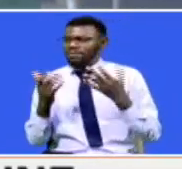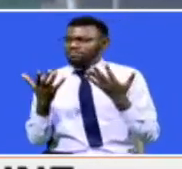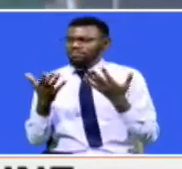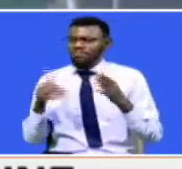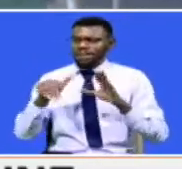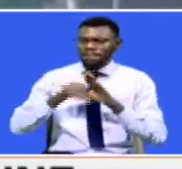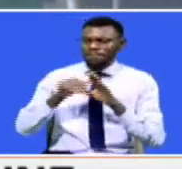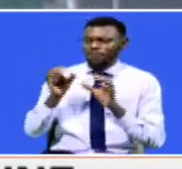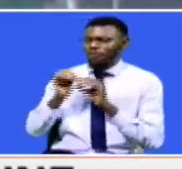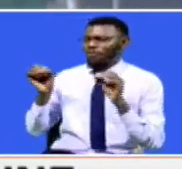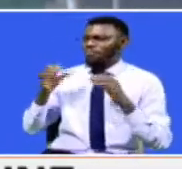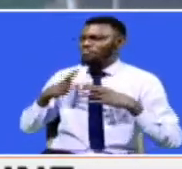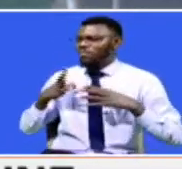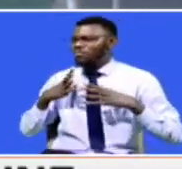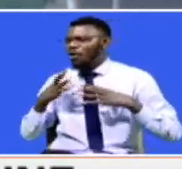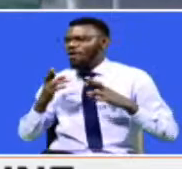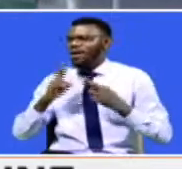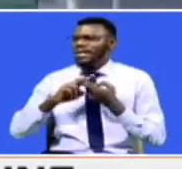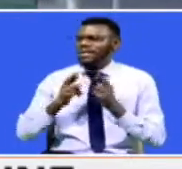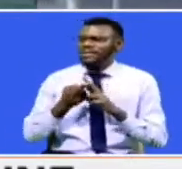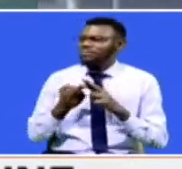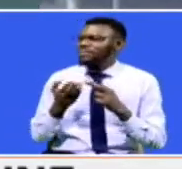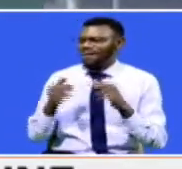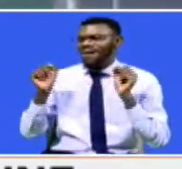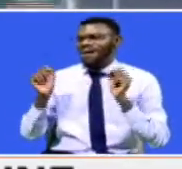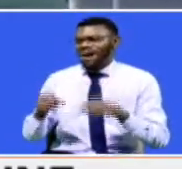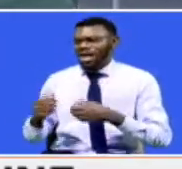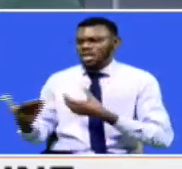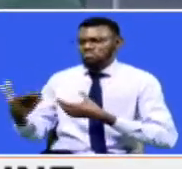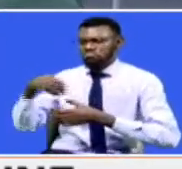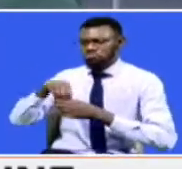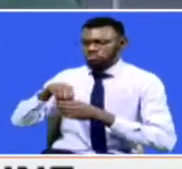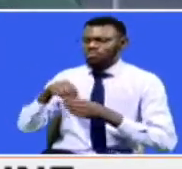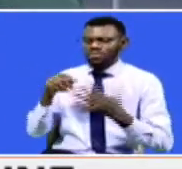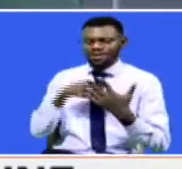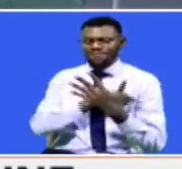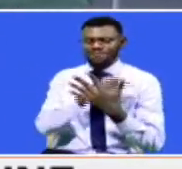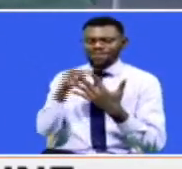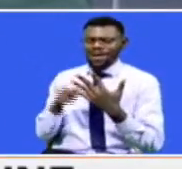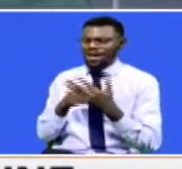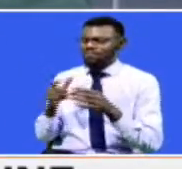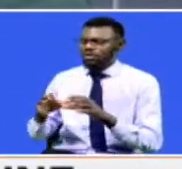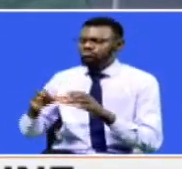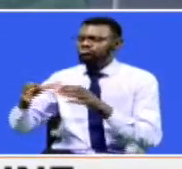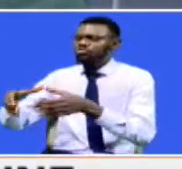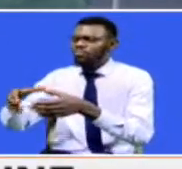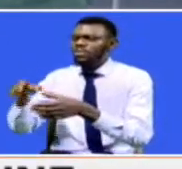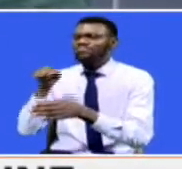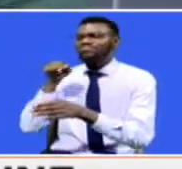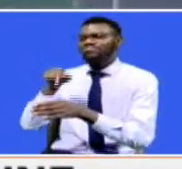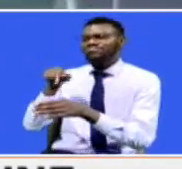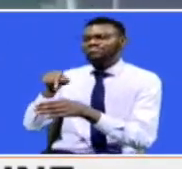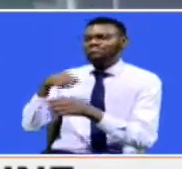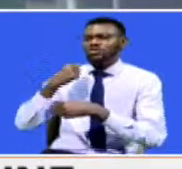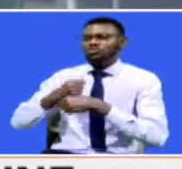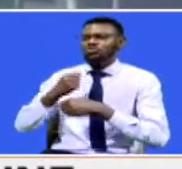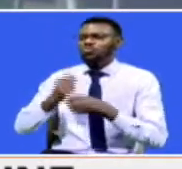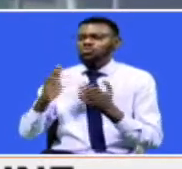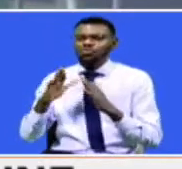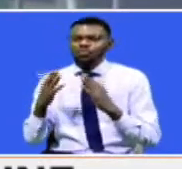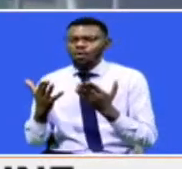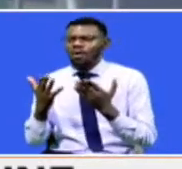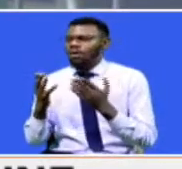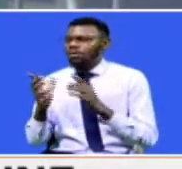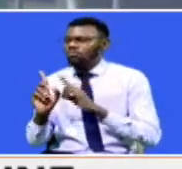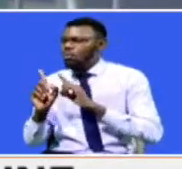the president or a loved one would be there. So you have a team of 5, what we call a tribunal. That particular tribunal will then go and